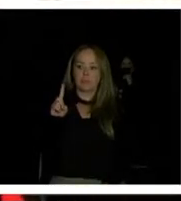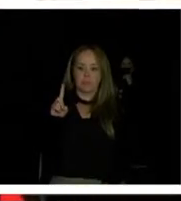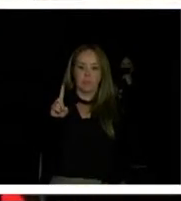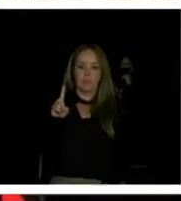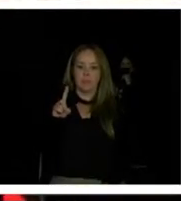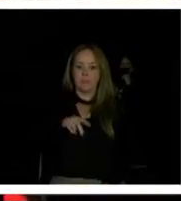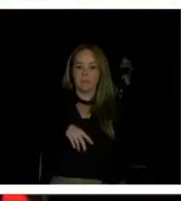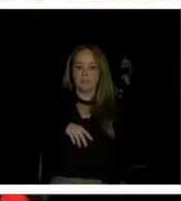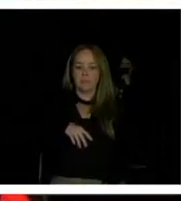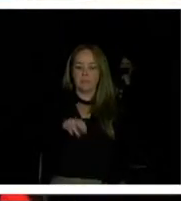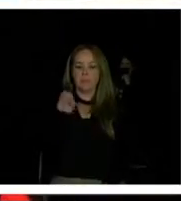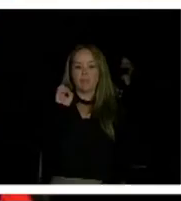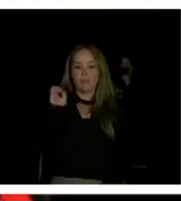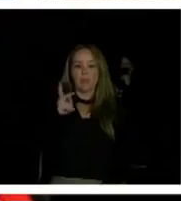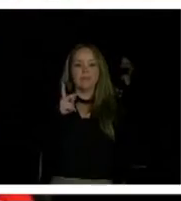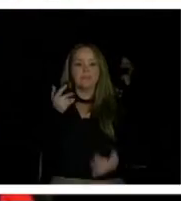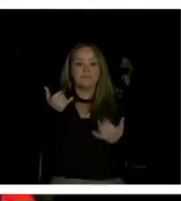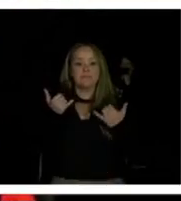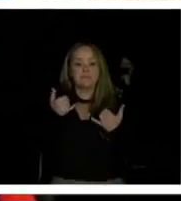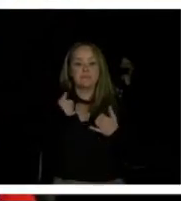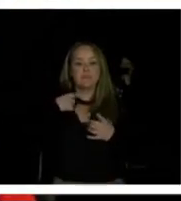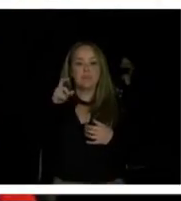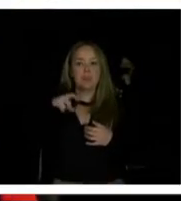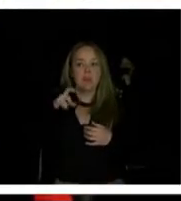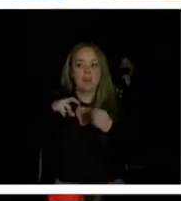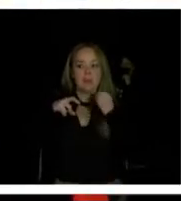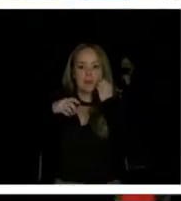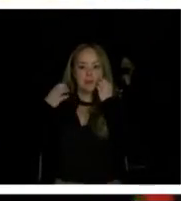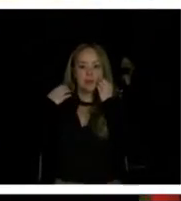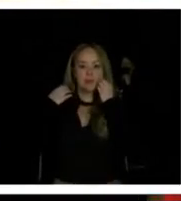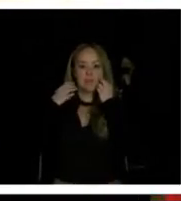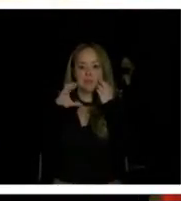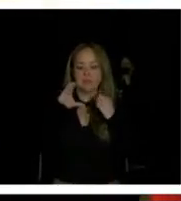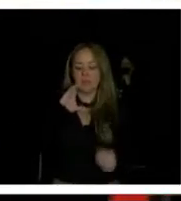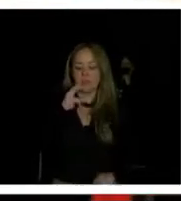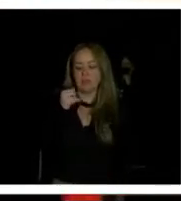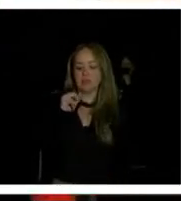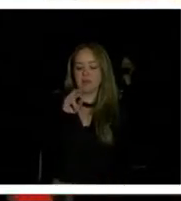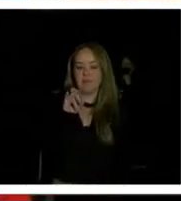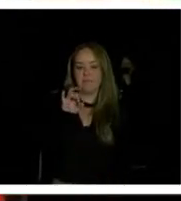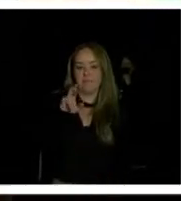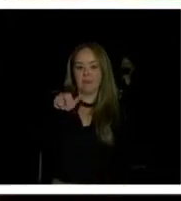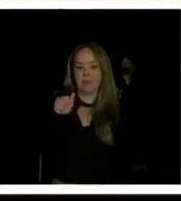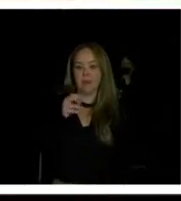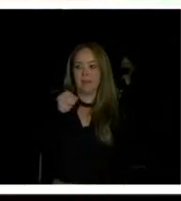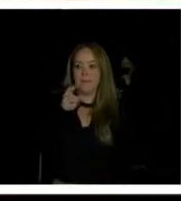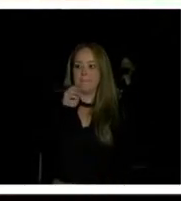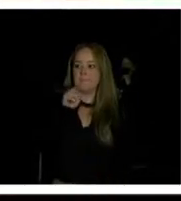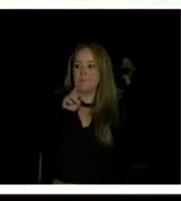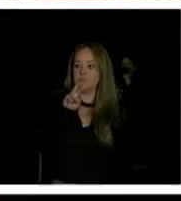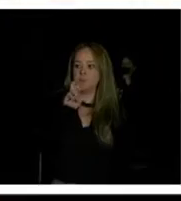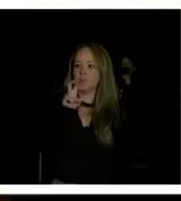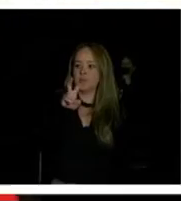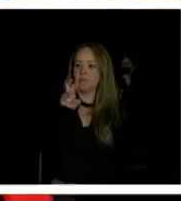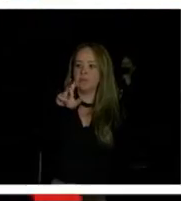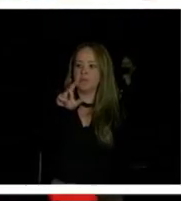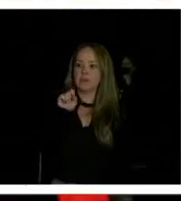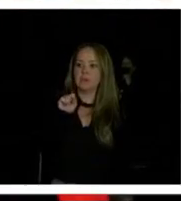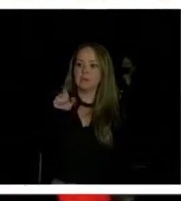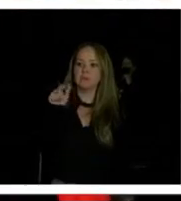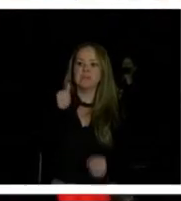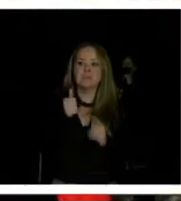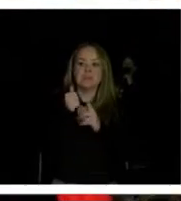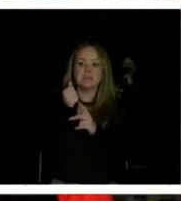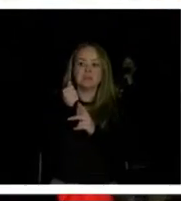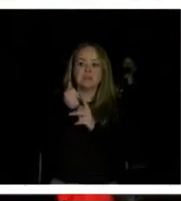5, 4, 3, 2, 1. All right, so I need Chief Chavira and Mr. Reveles. Each one of you has a